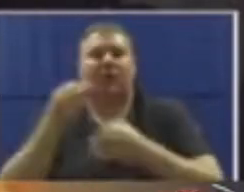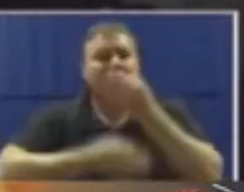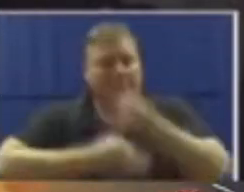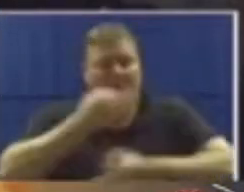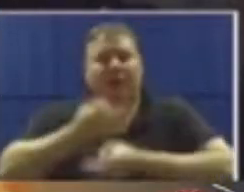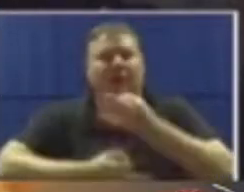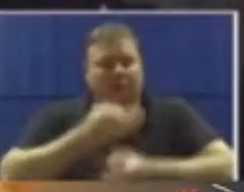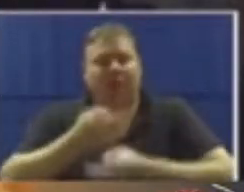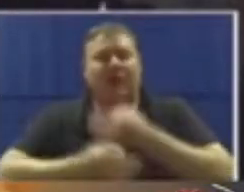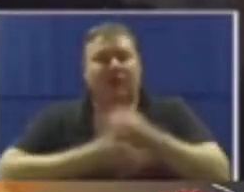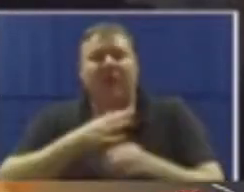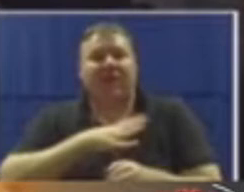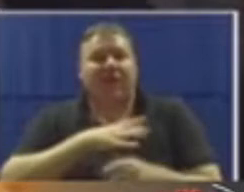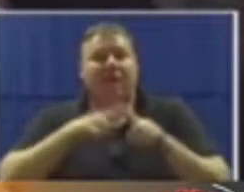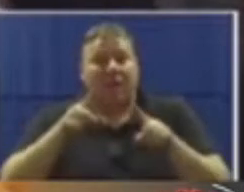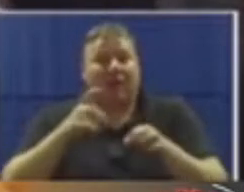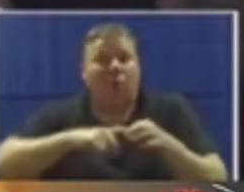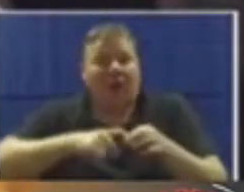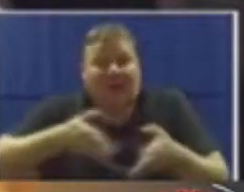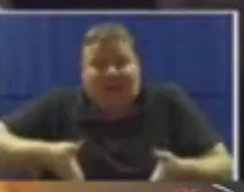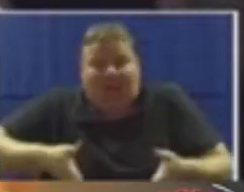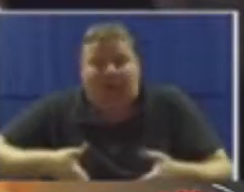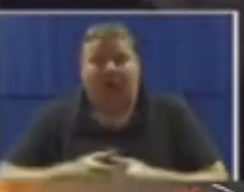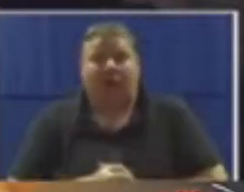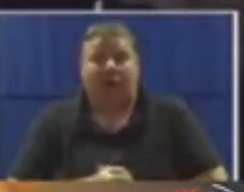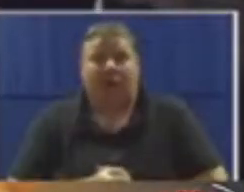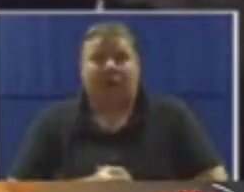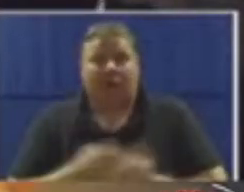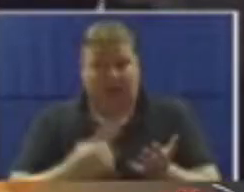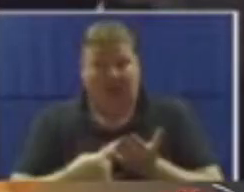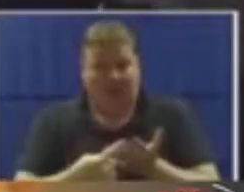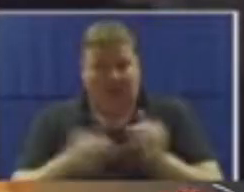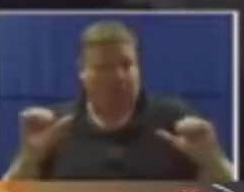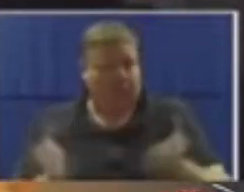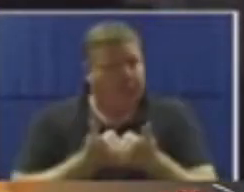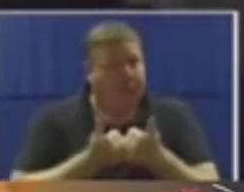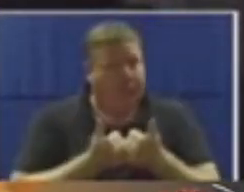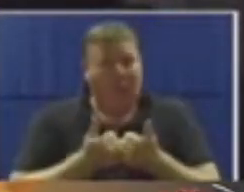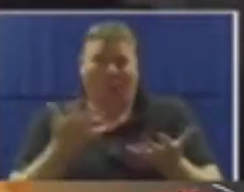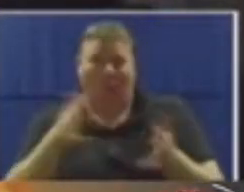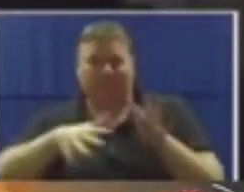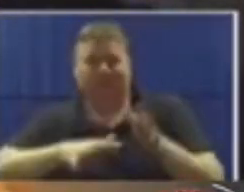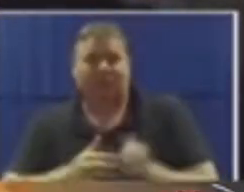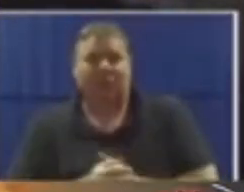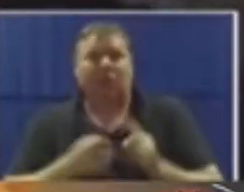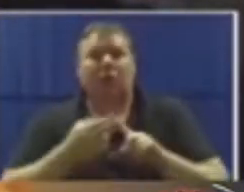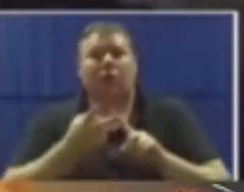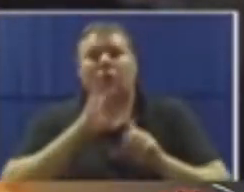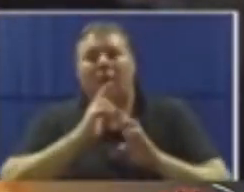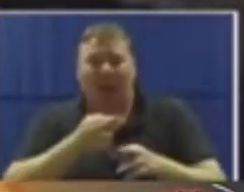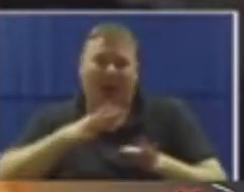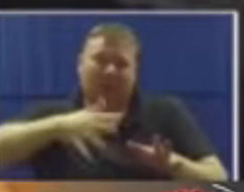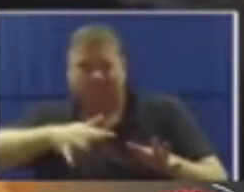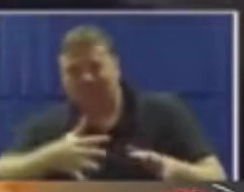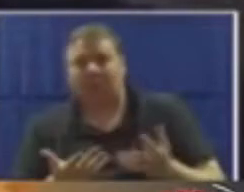the quality of what's happening in here, in terms of the quality of debates. Are we really debating one another? The quality of replies, etc. I've argued in